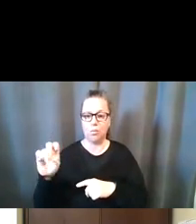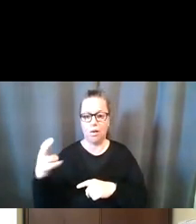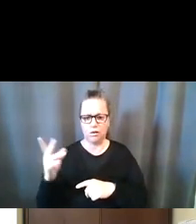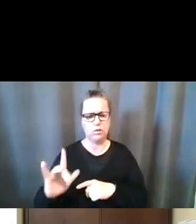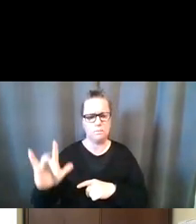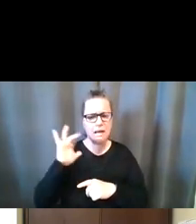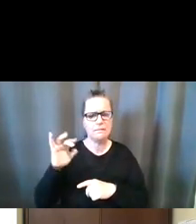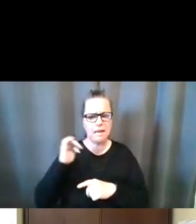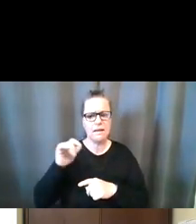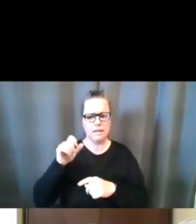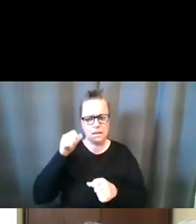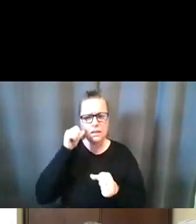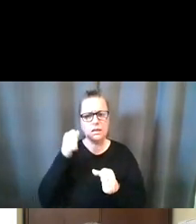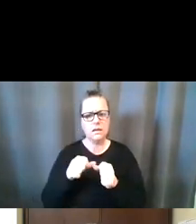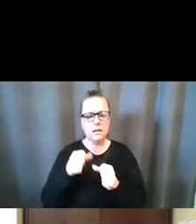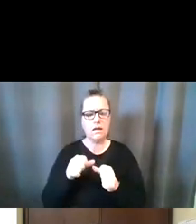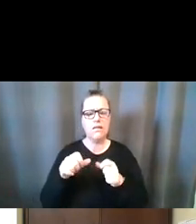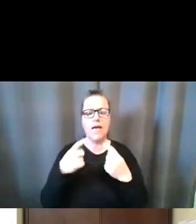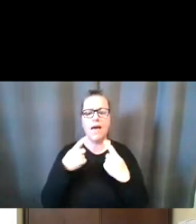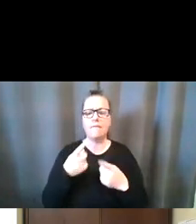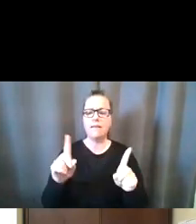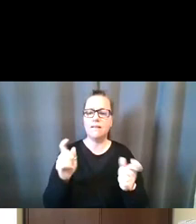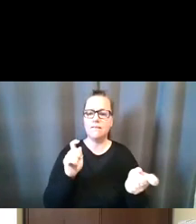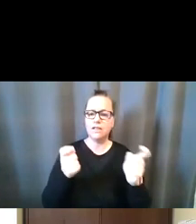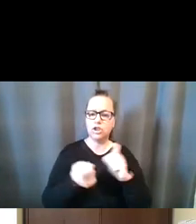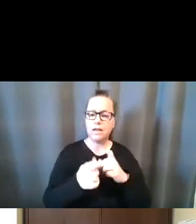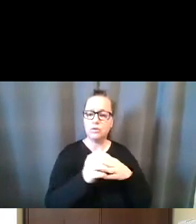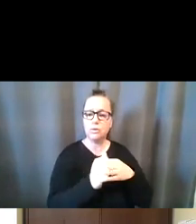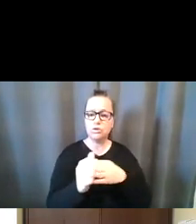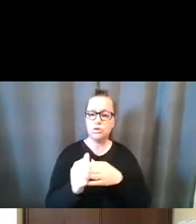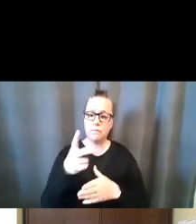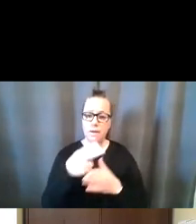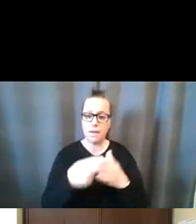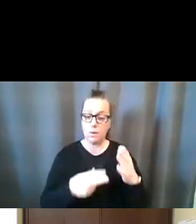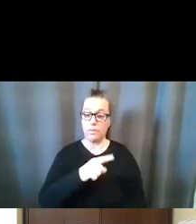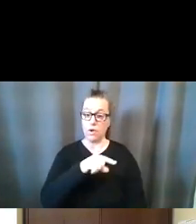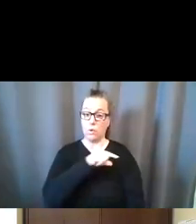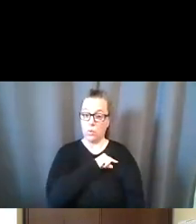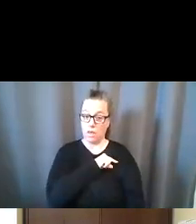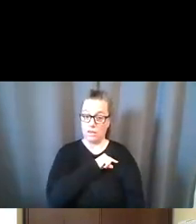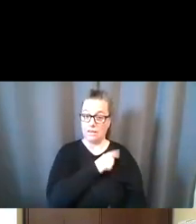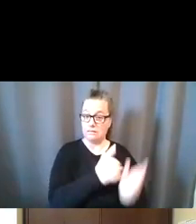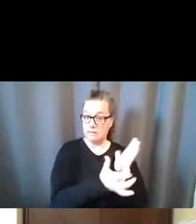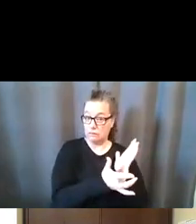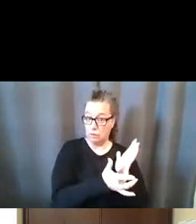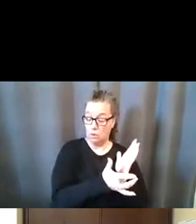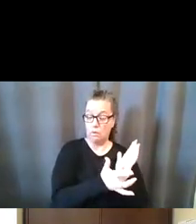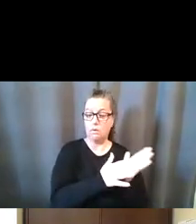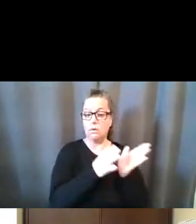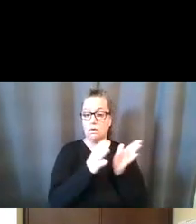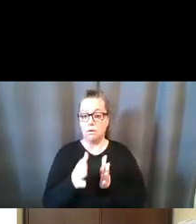he acknowledged that the effectiveness of the change was driven by both the quality, the technical side,